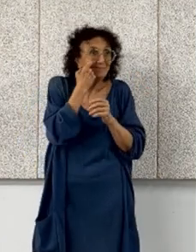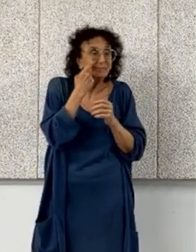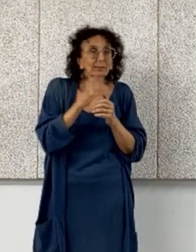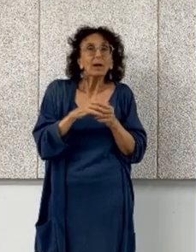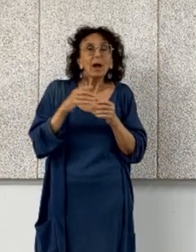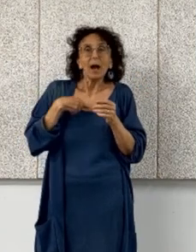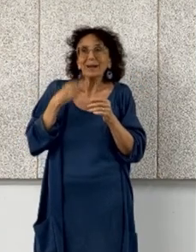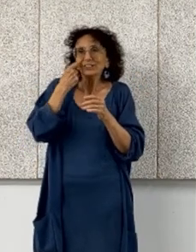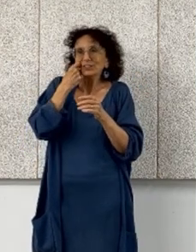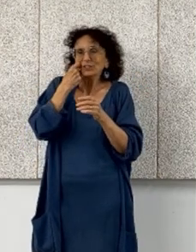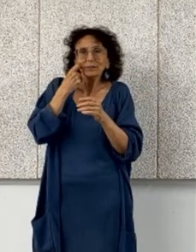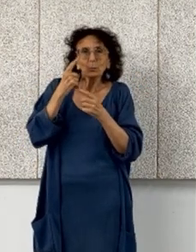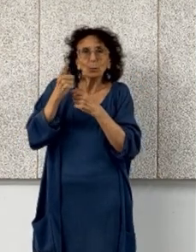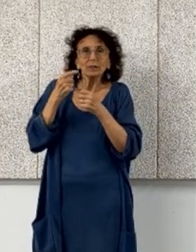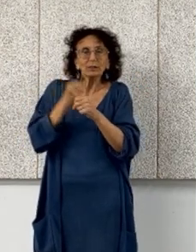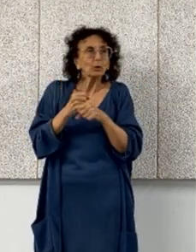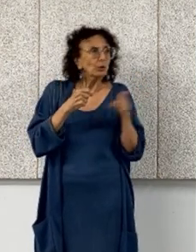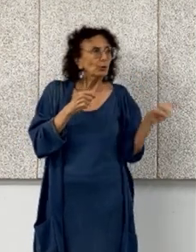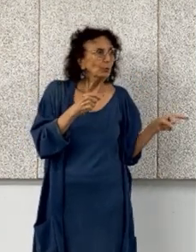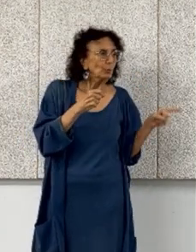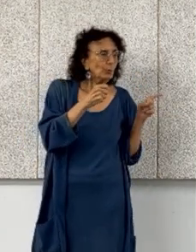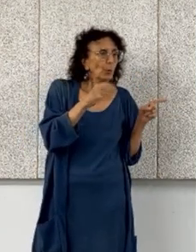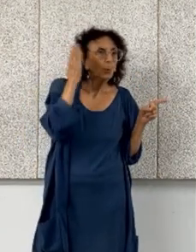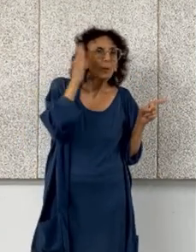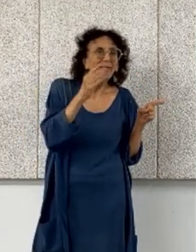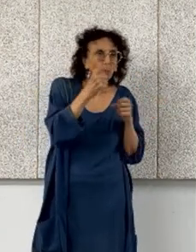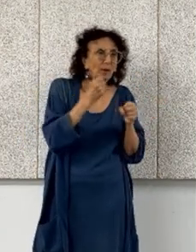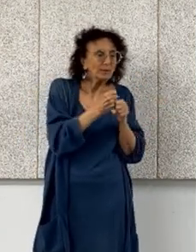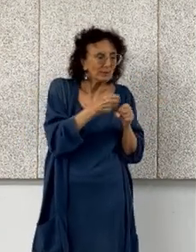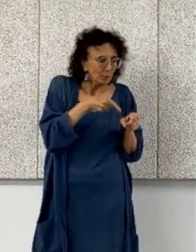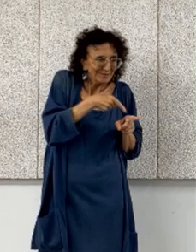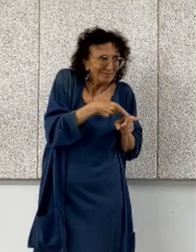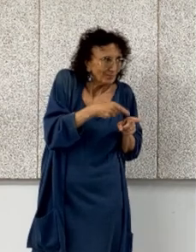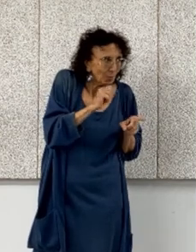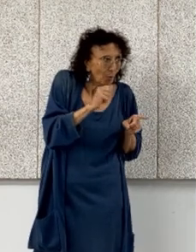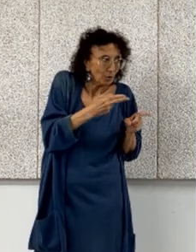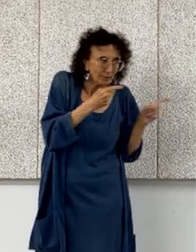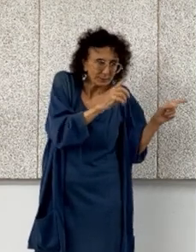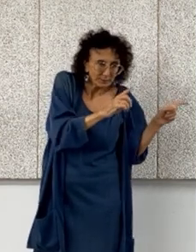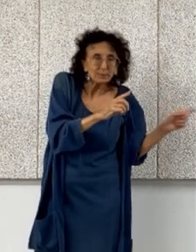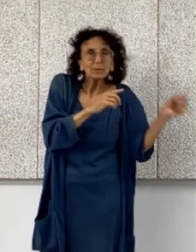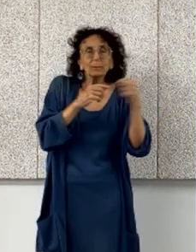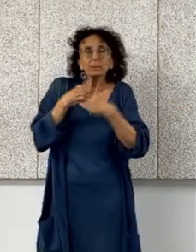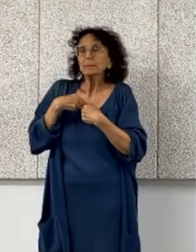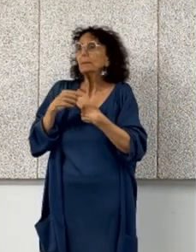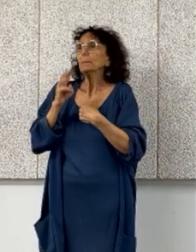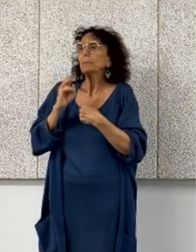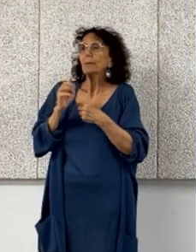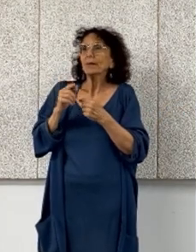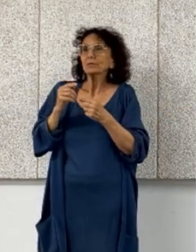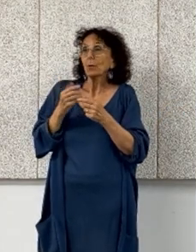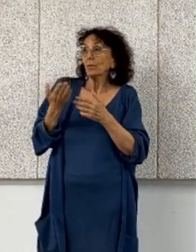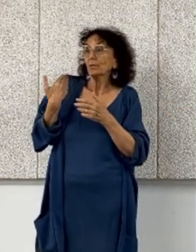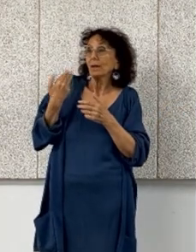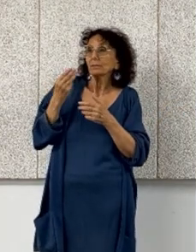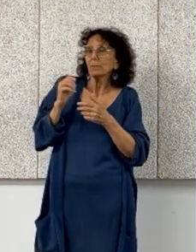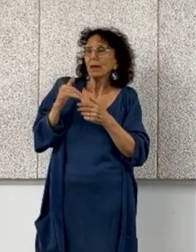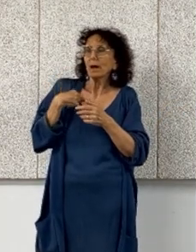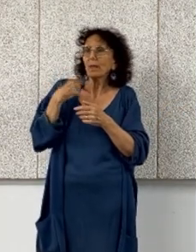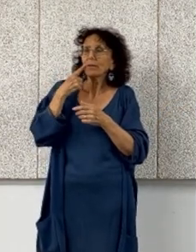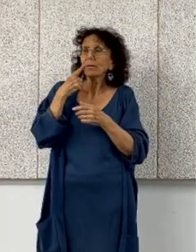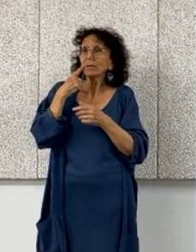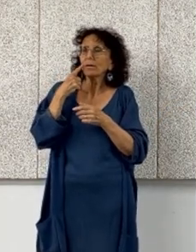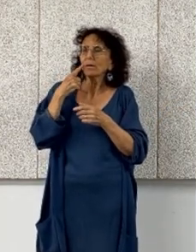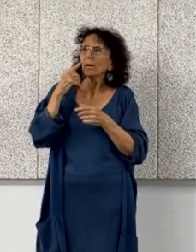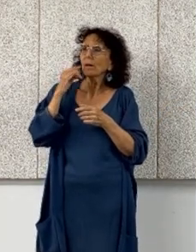hit a year. You hit a year in August. Yes. And so in May, I thought to myself,